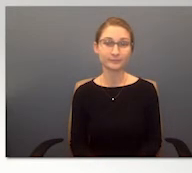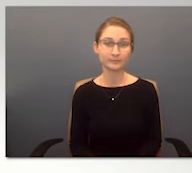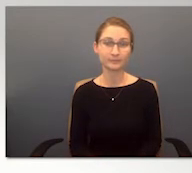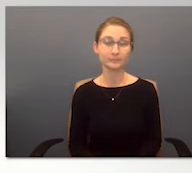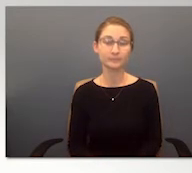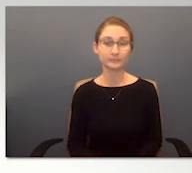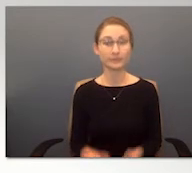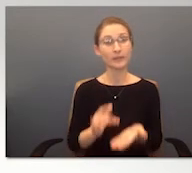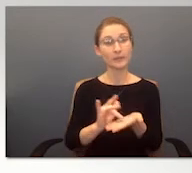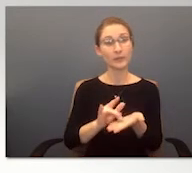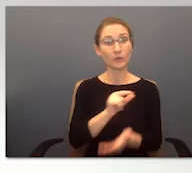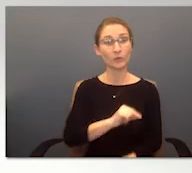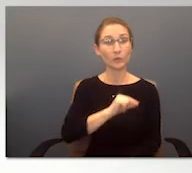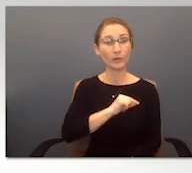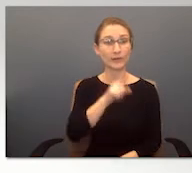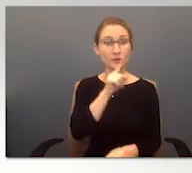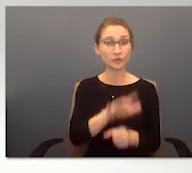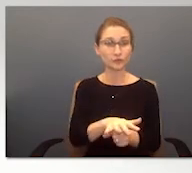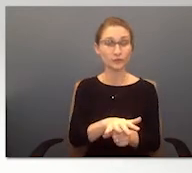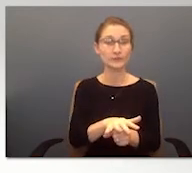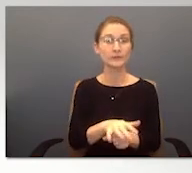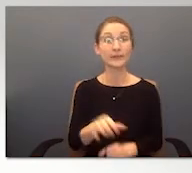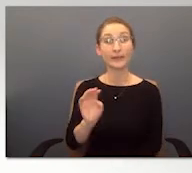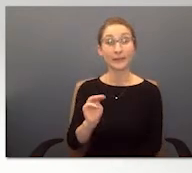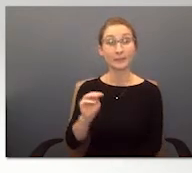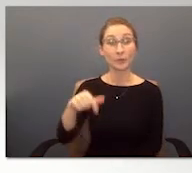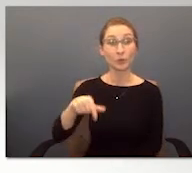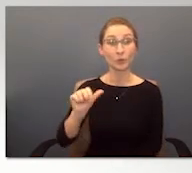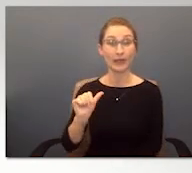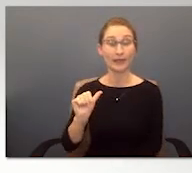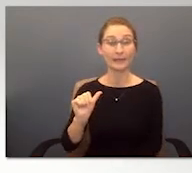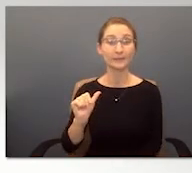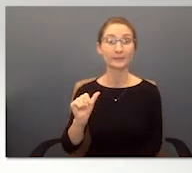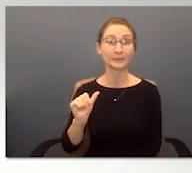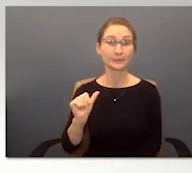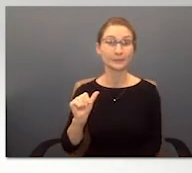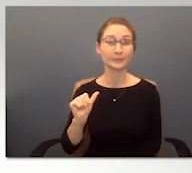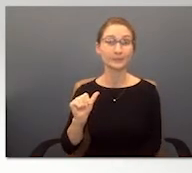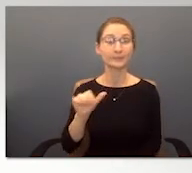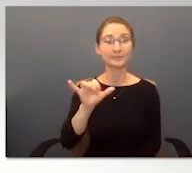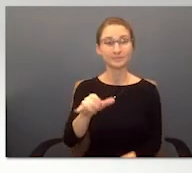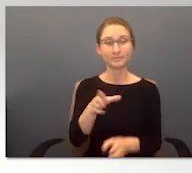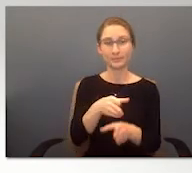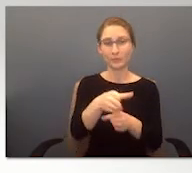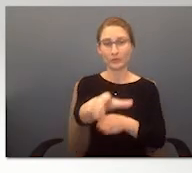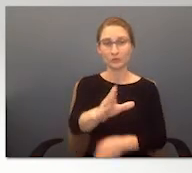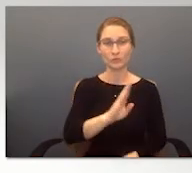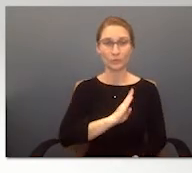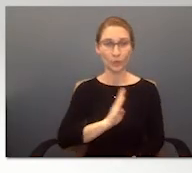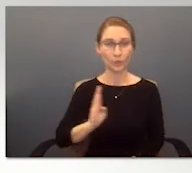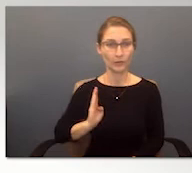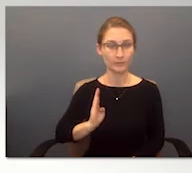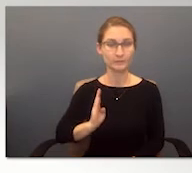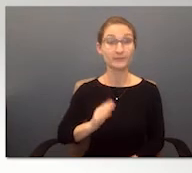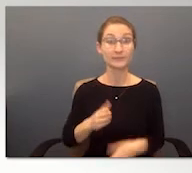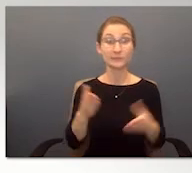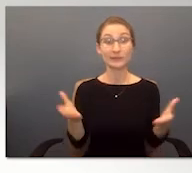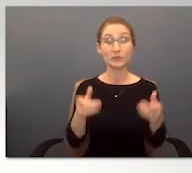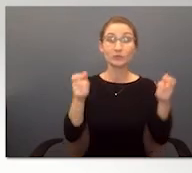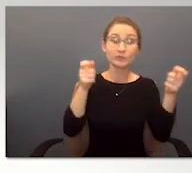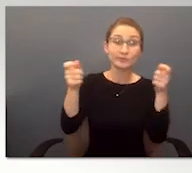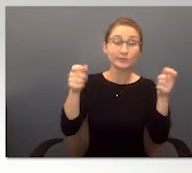and Health Protection. Here's medical quality assurance. I mentioned MQA before. This is the professional boards